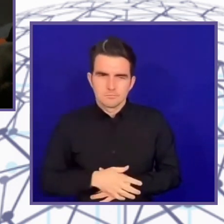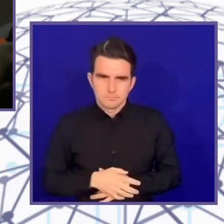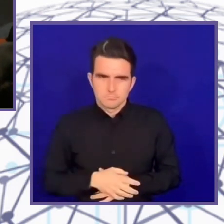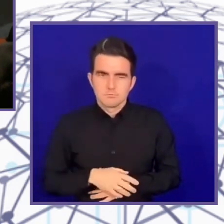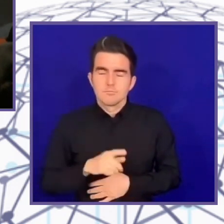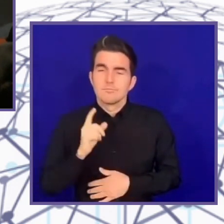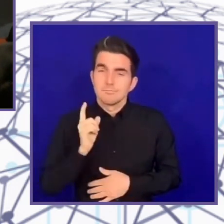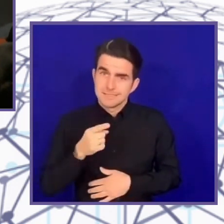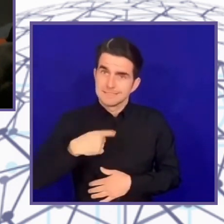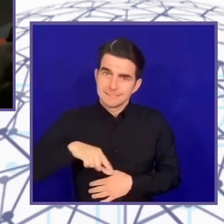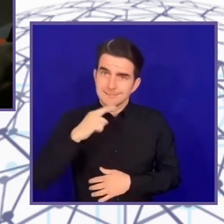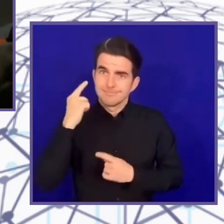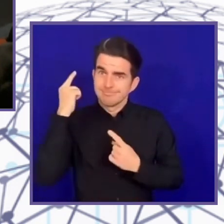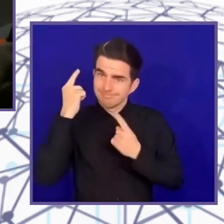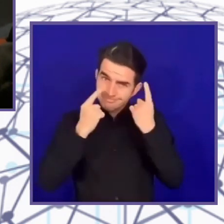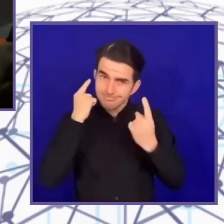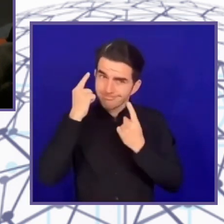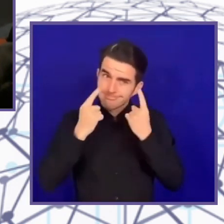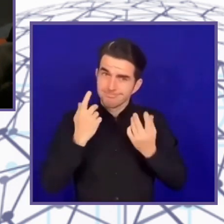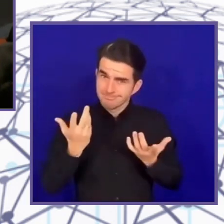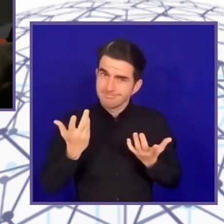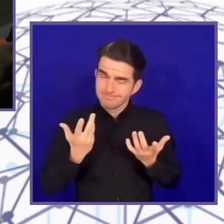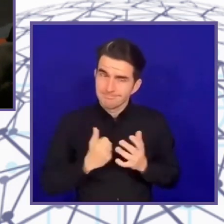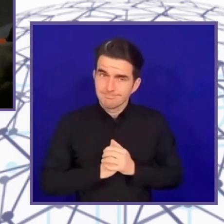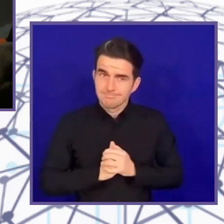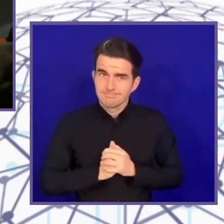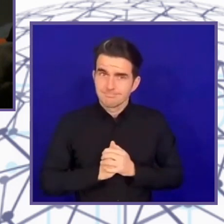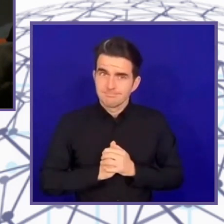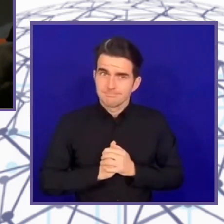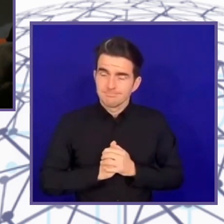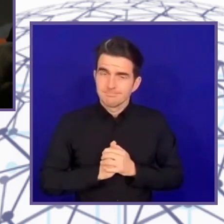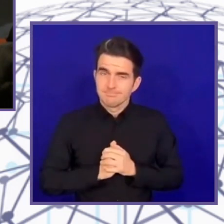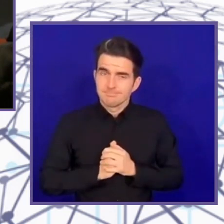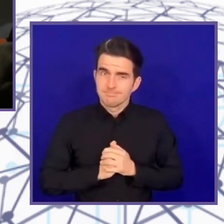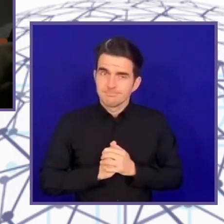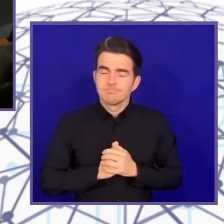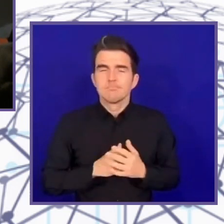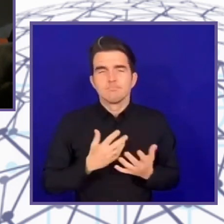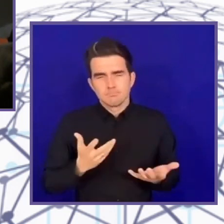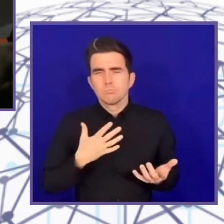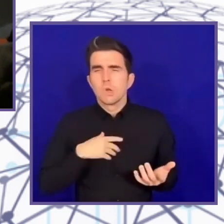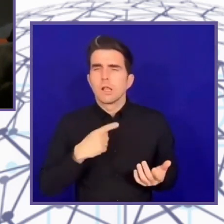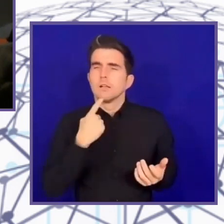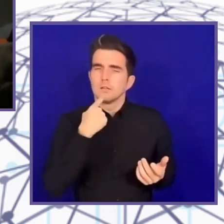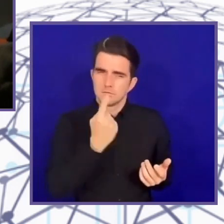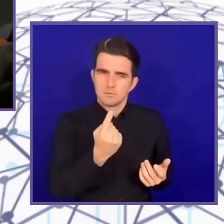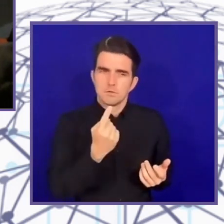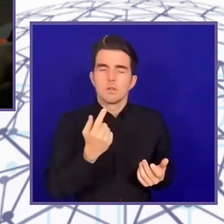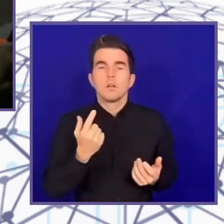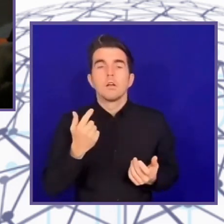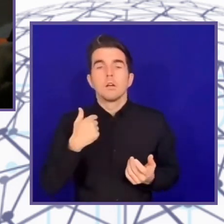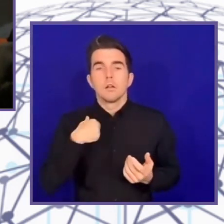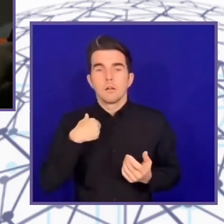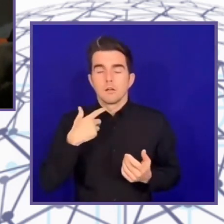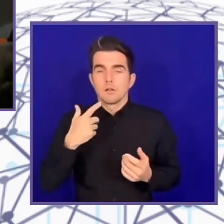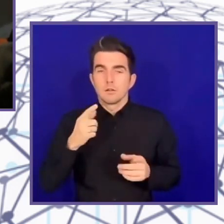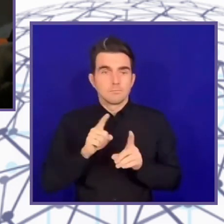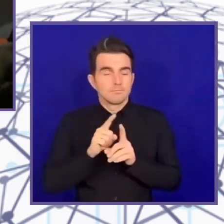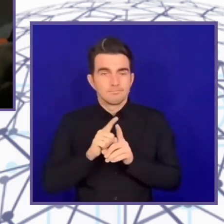we experienced the mudslide in Sierra Leone in 2017, we had